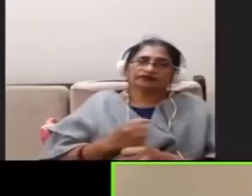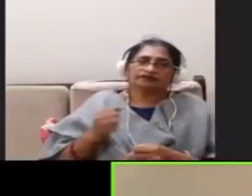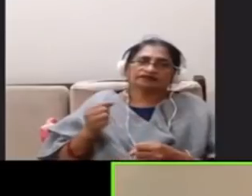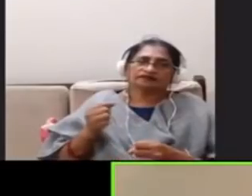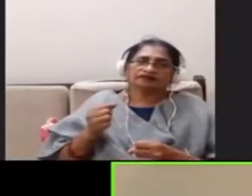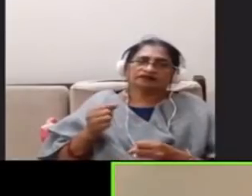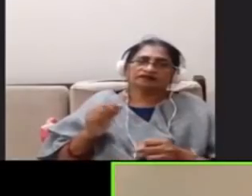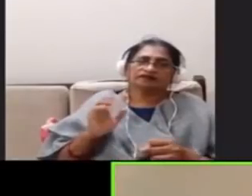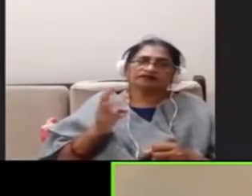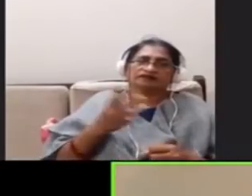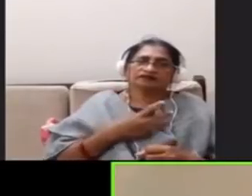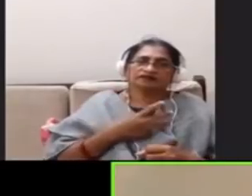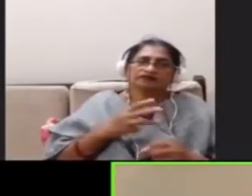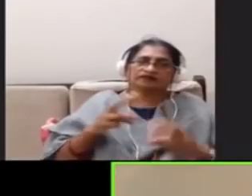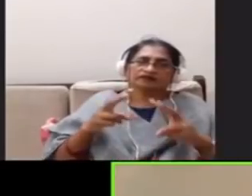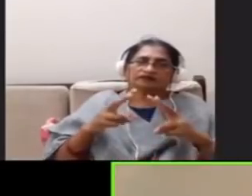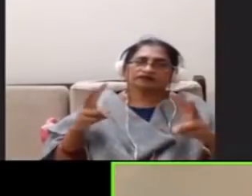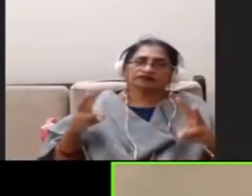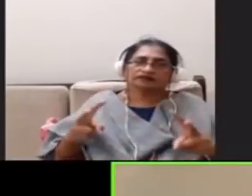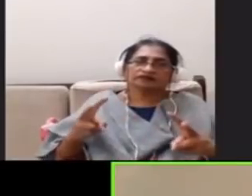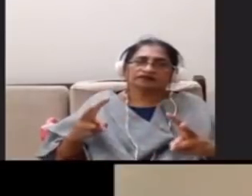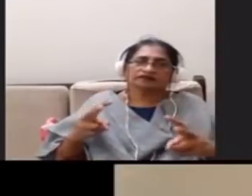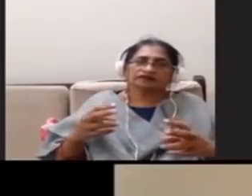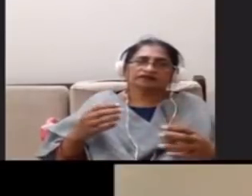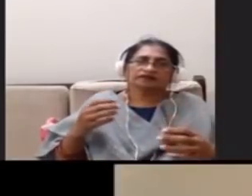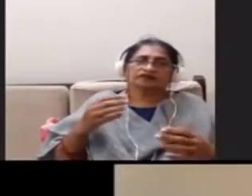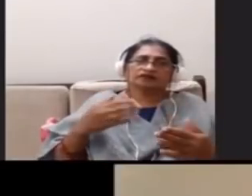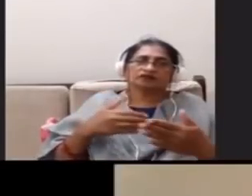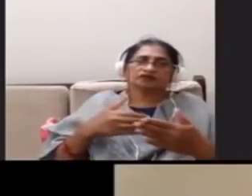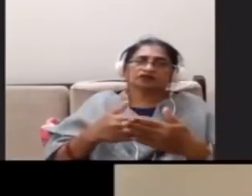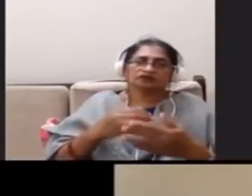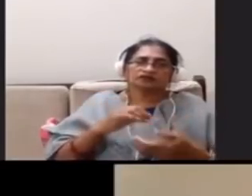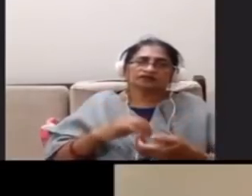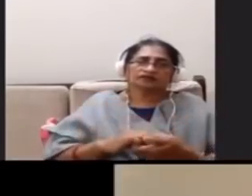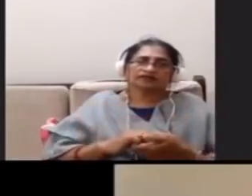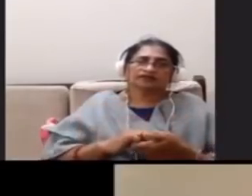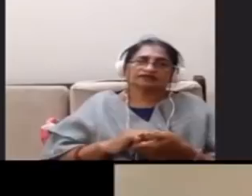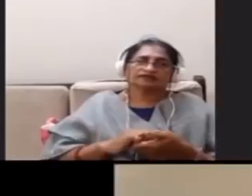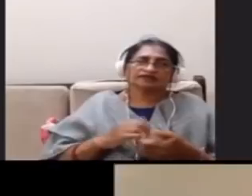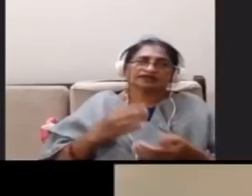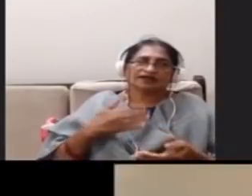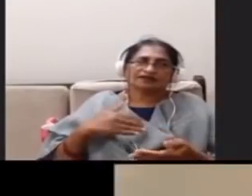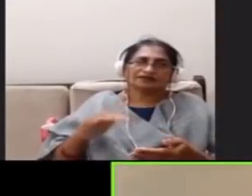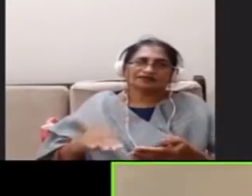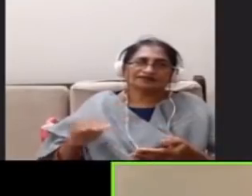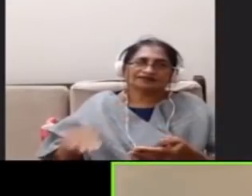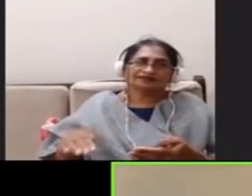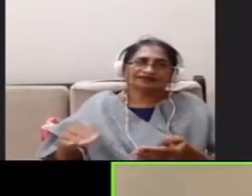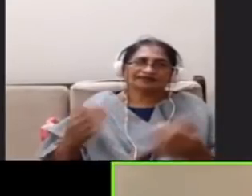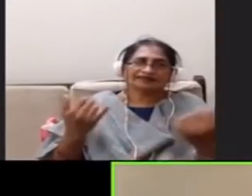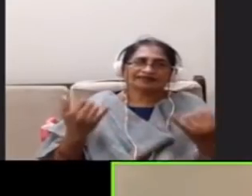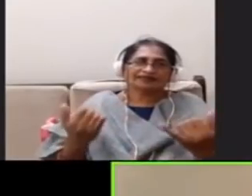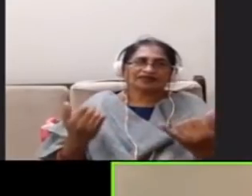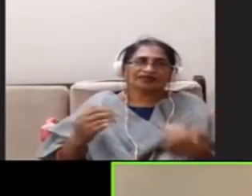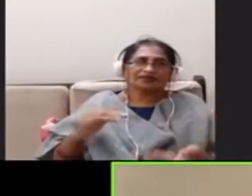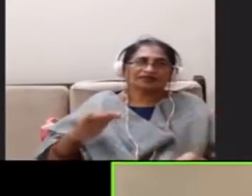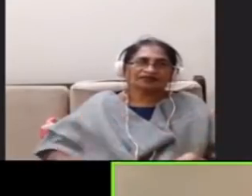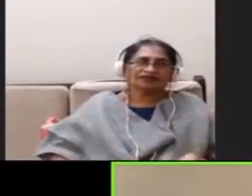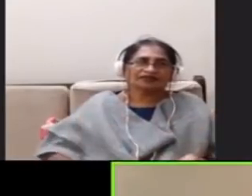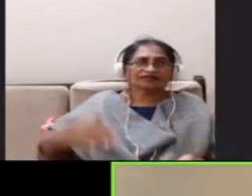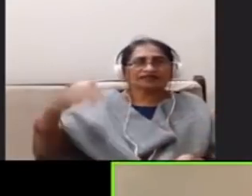we have very dear friends who have children who are now young adults with